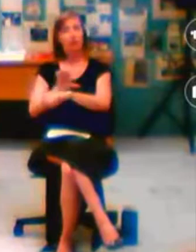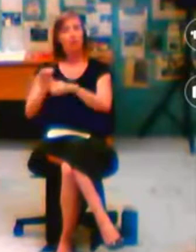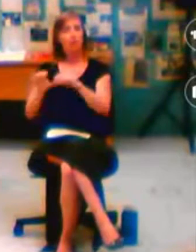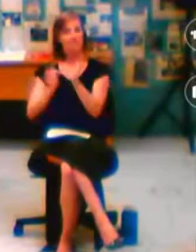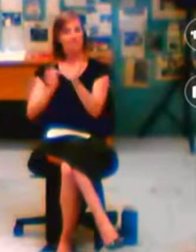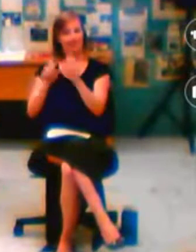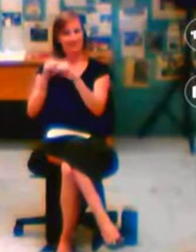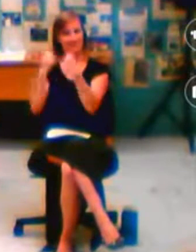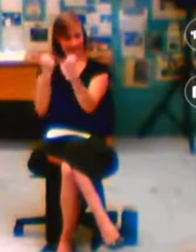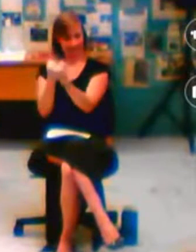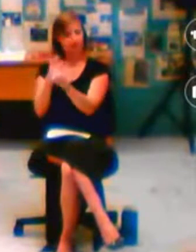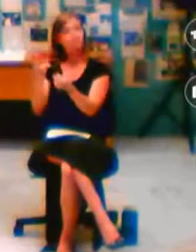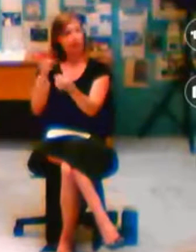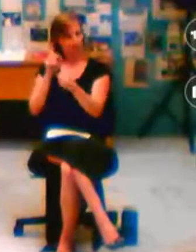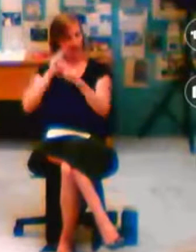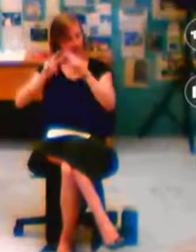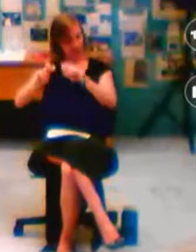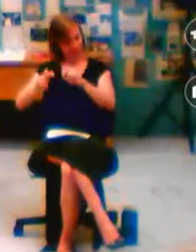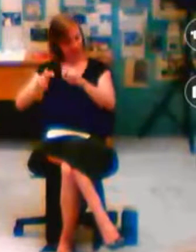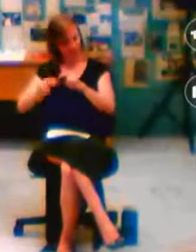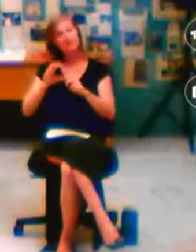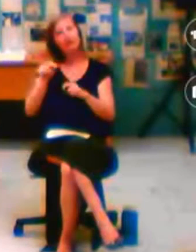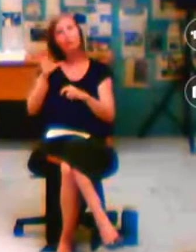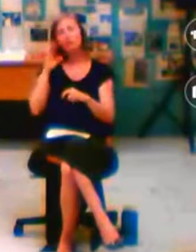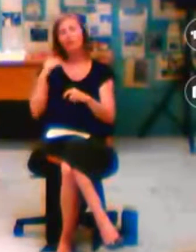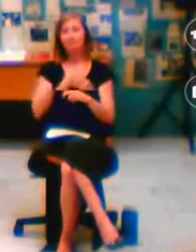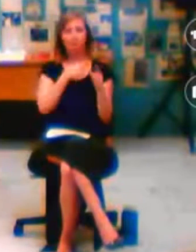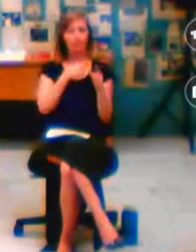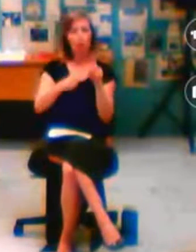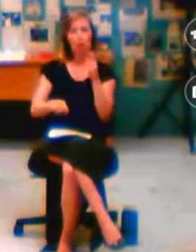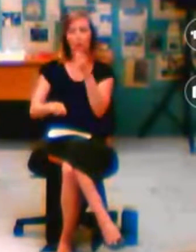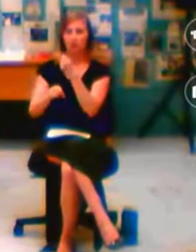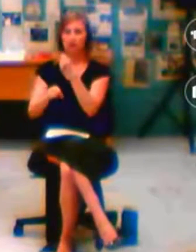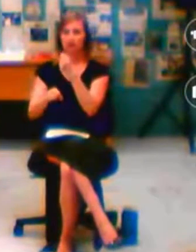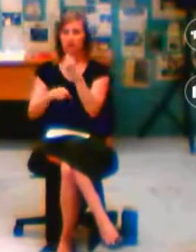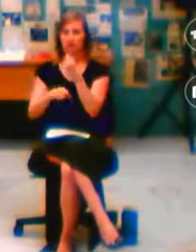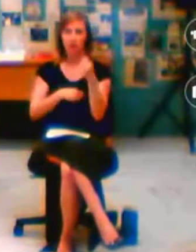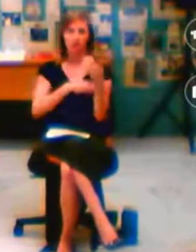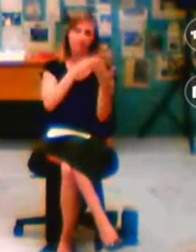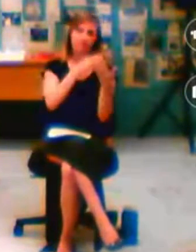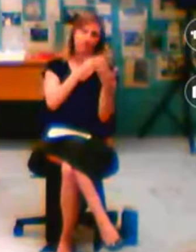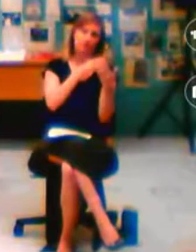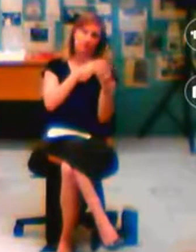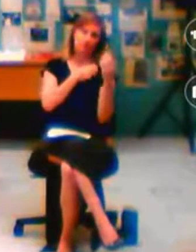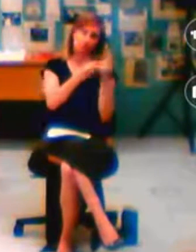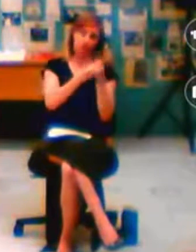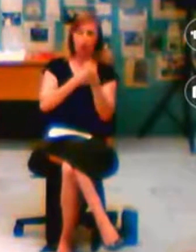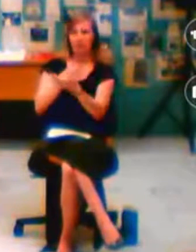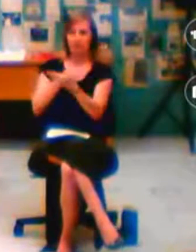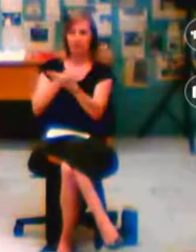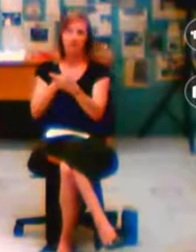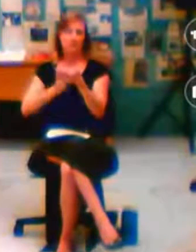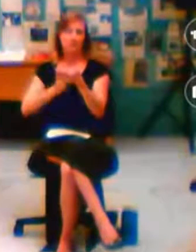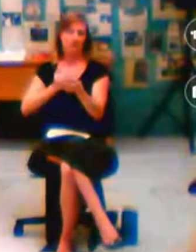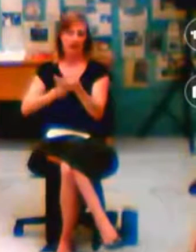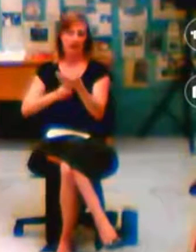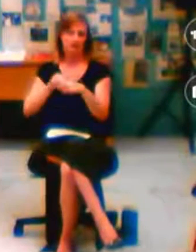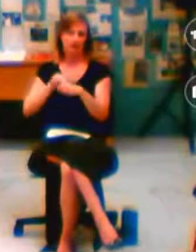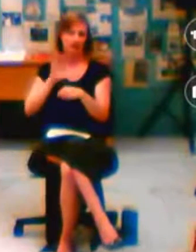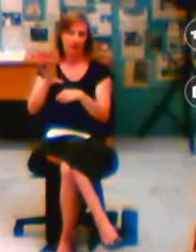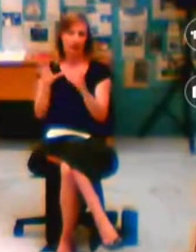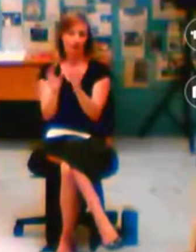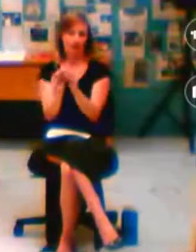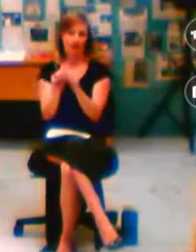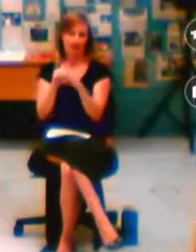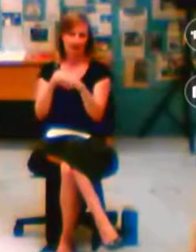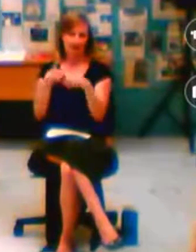do have hundreds of doctors who have endorsed Colorado Care. We are being analyzed by the Colorado Medical Society, and we will be